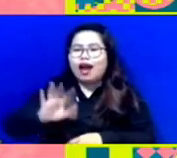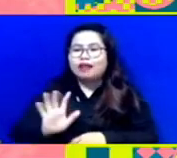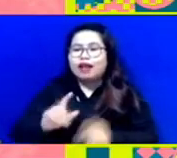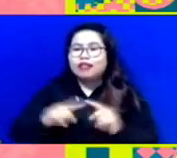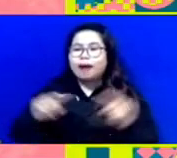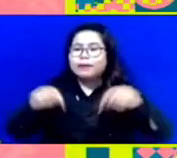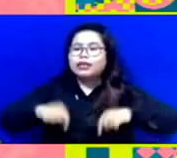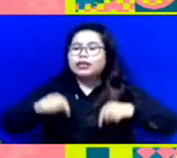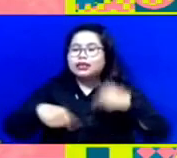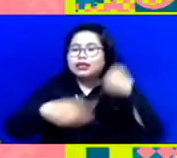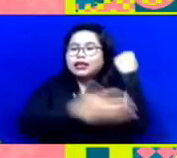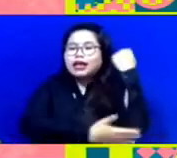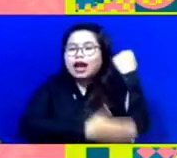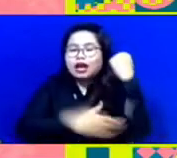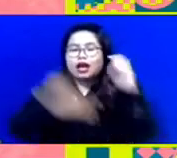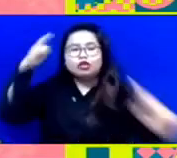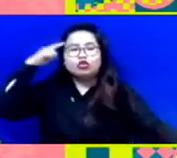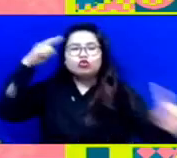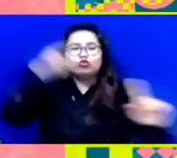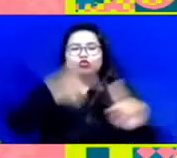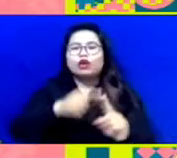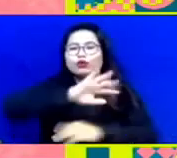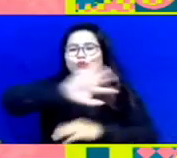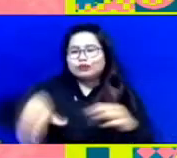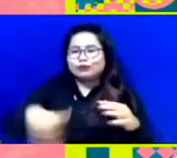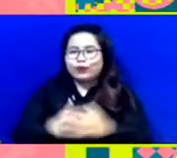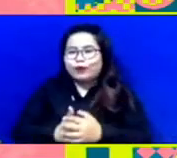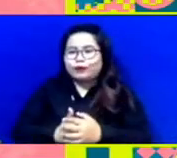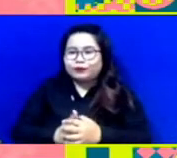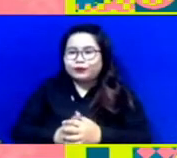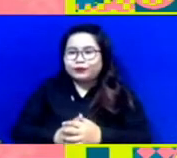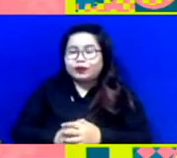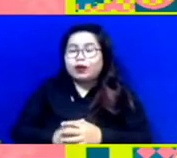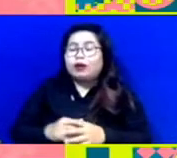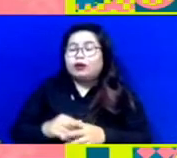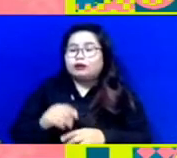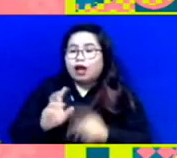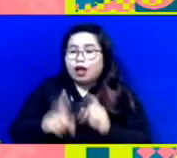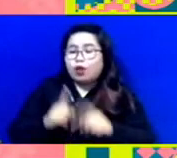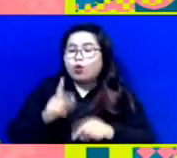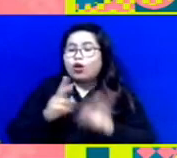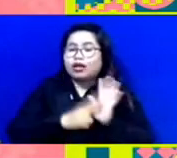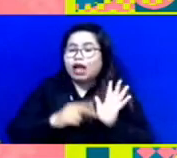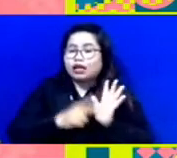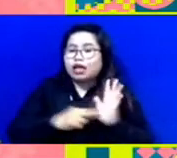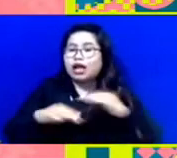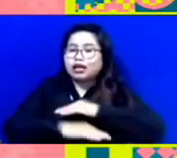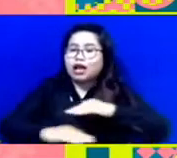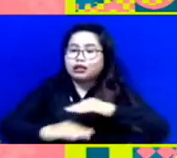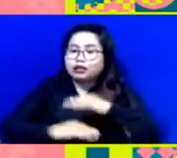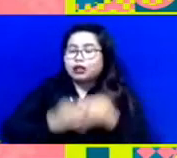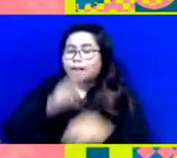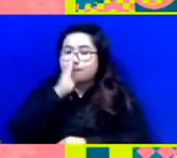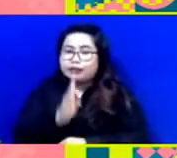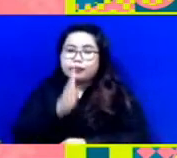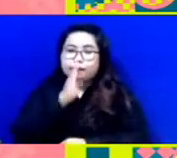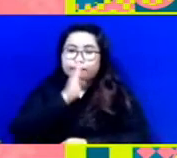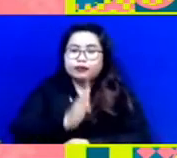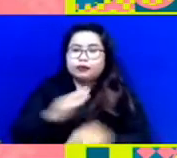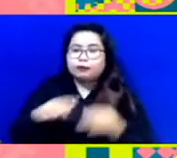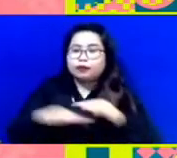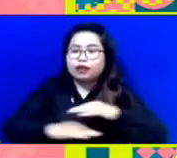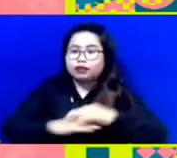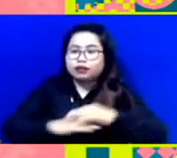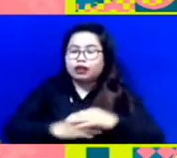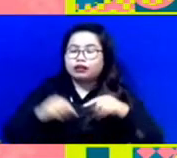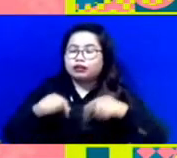people. And the basic values, the basic principle that guide this state is